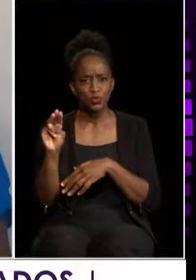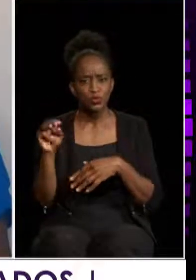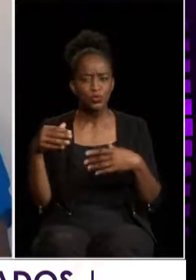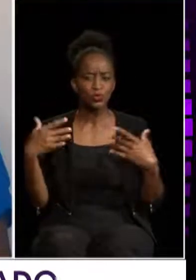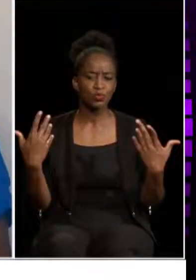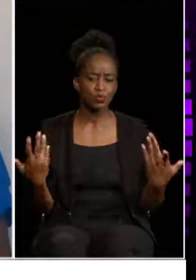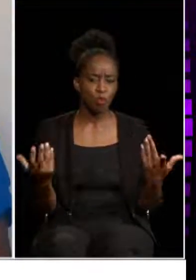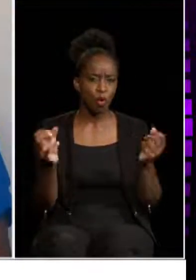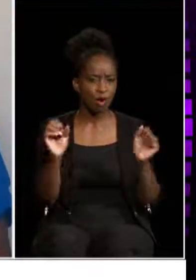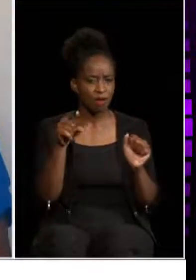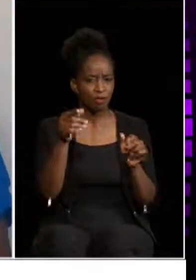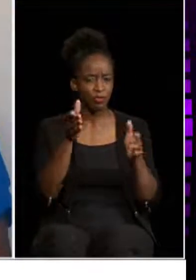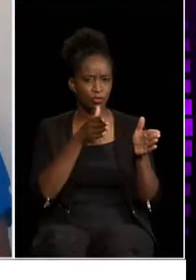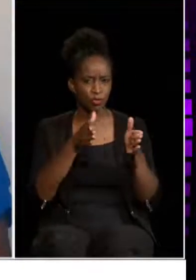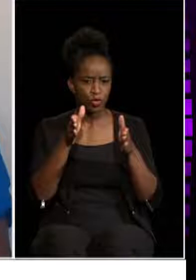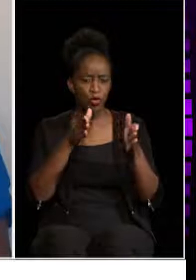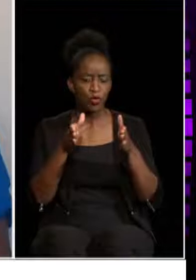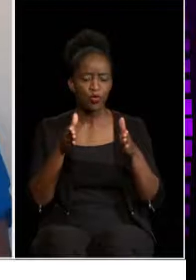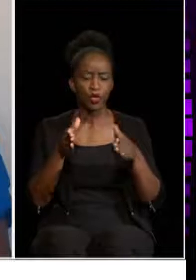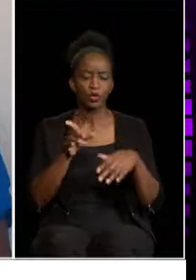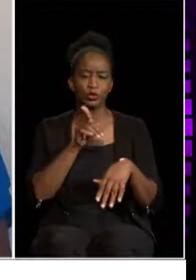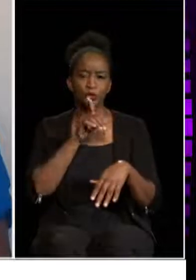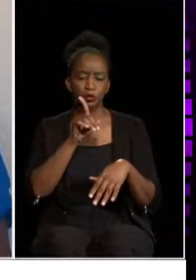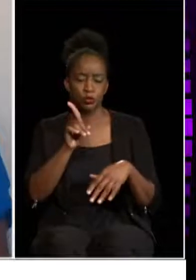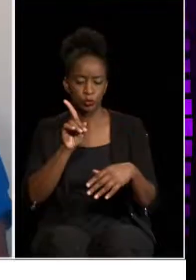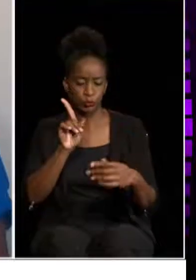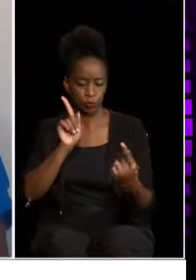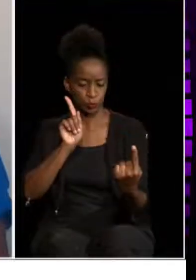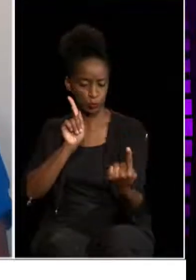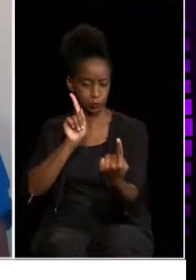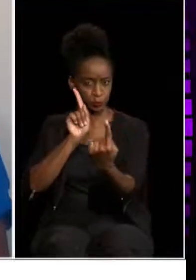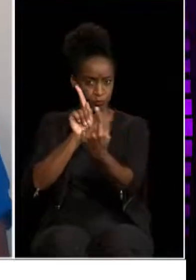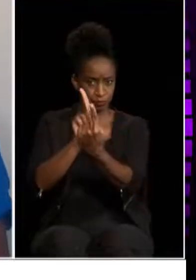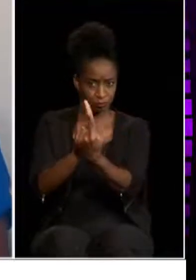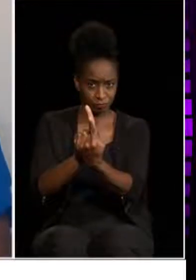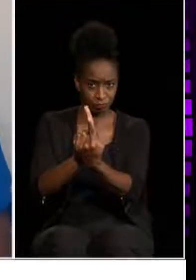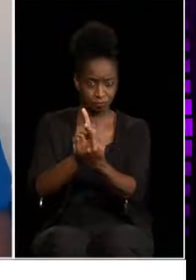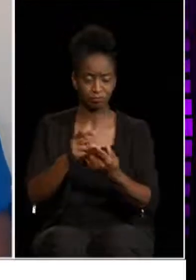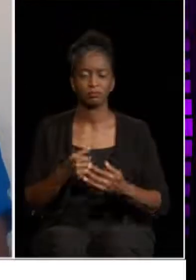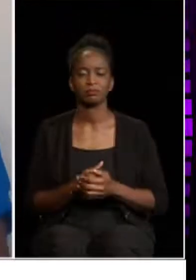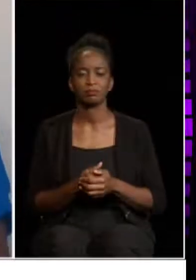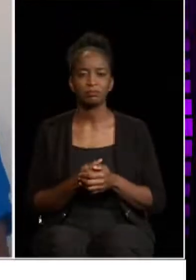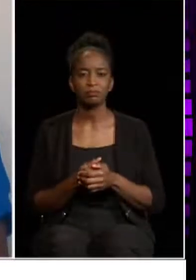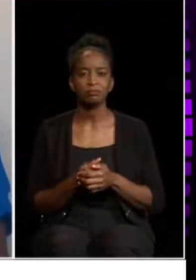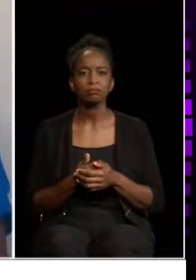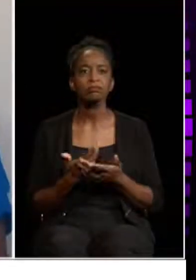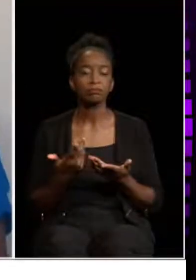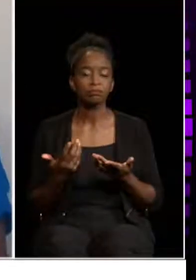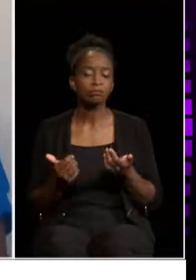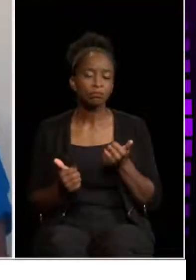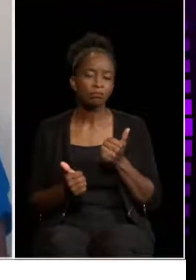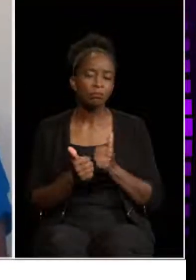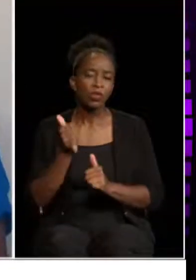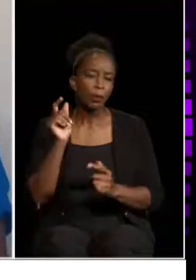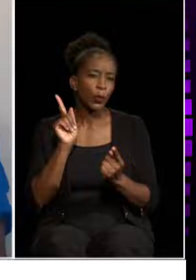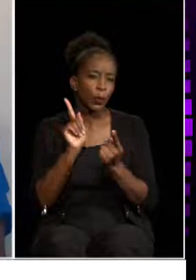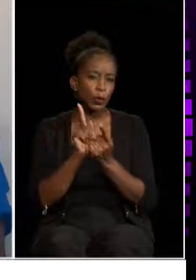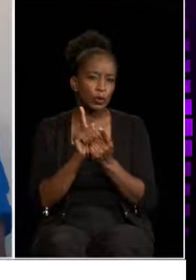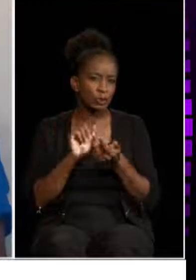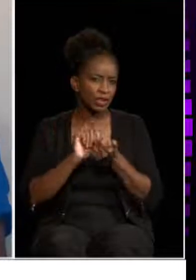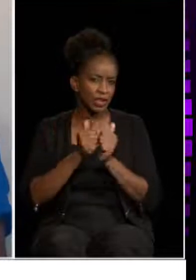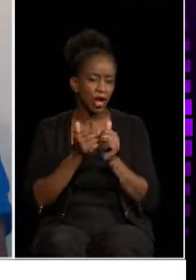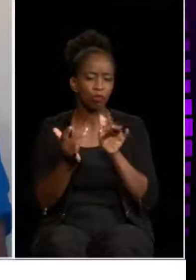matter? Well, no, but most of our, if not all of my meetings have been via Zoom, but it